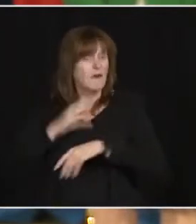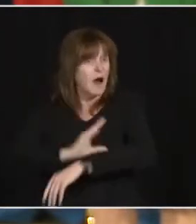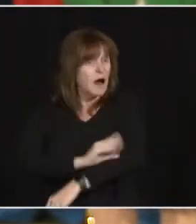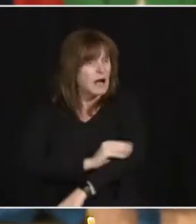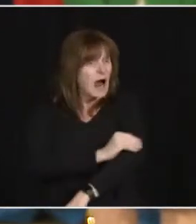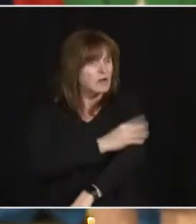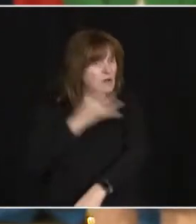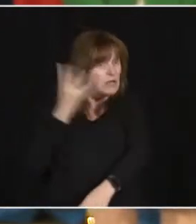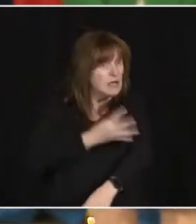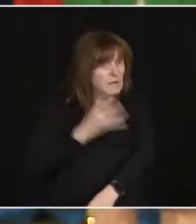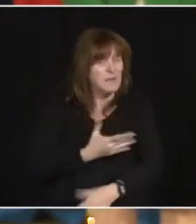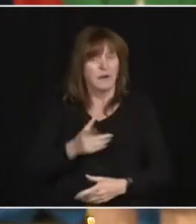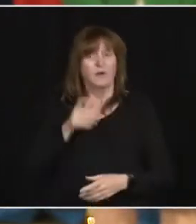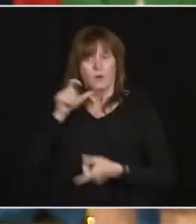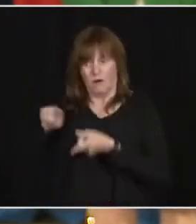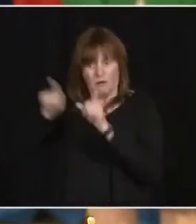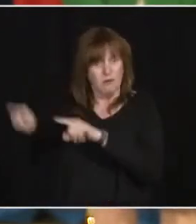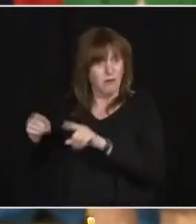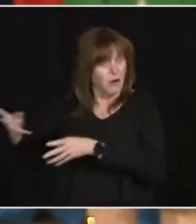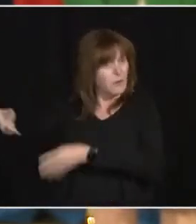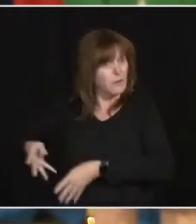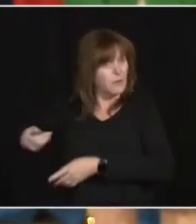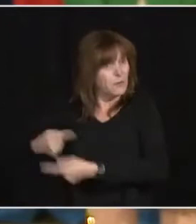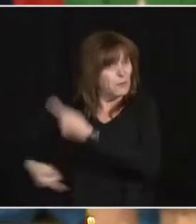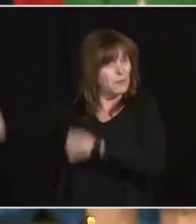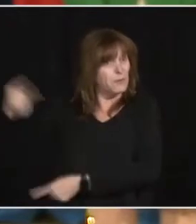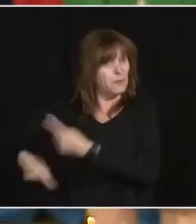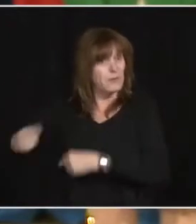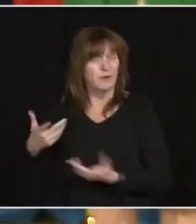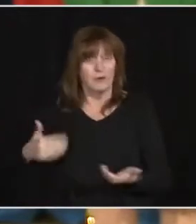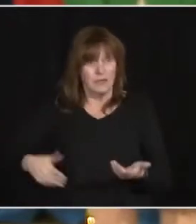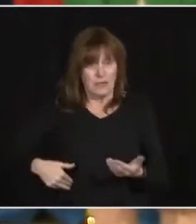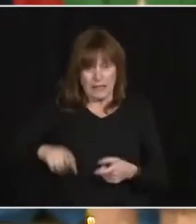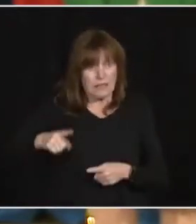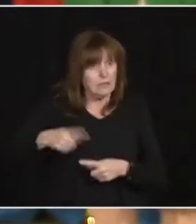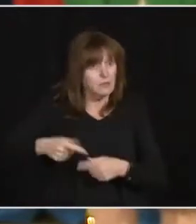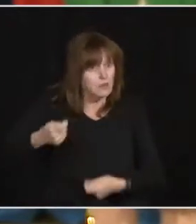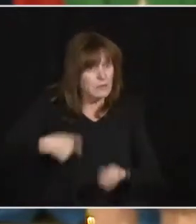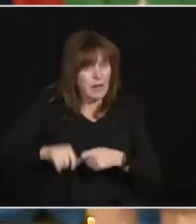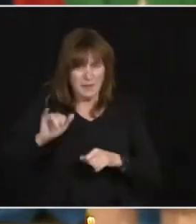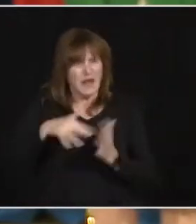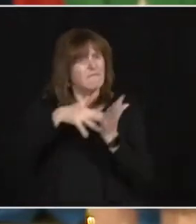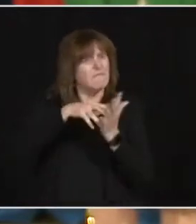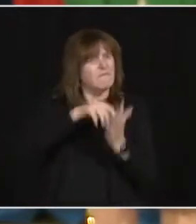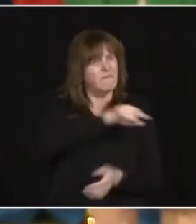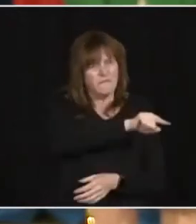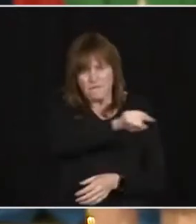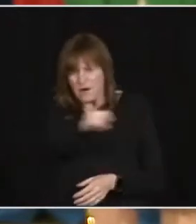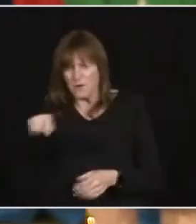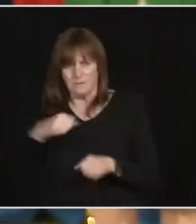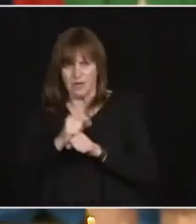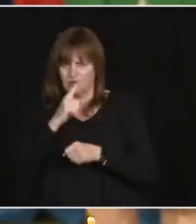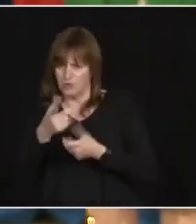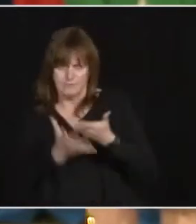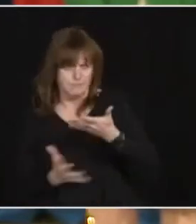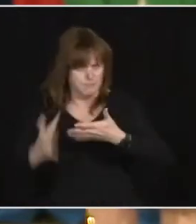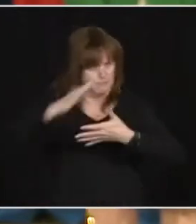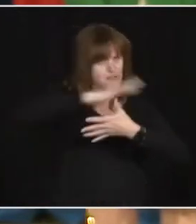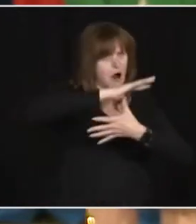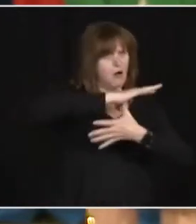requiring transplants, because my top priority is making sure no one in this province is left